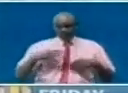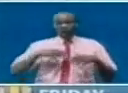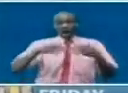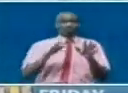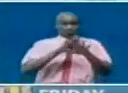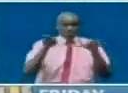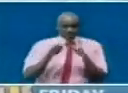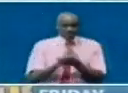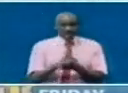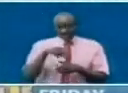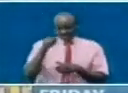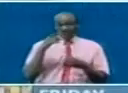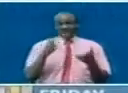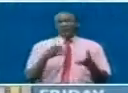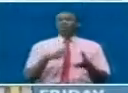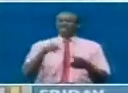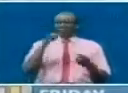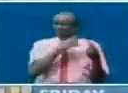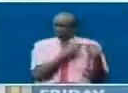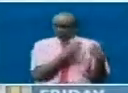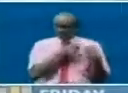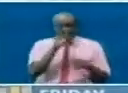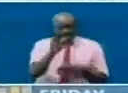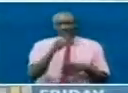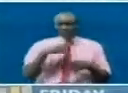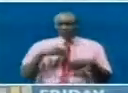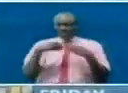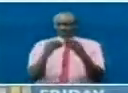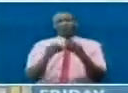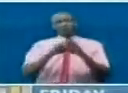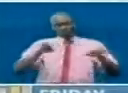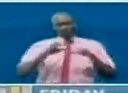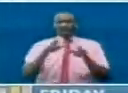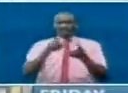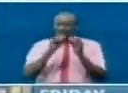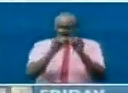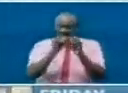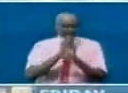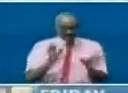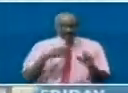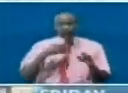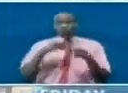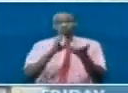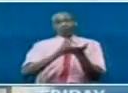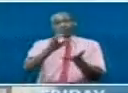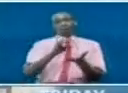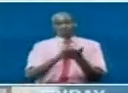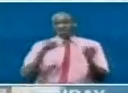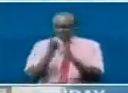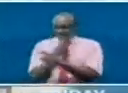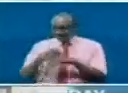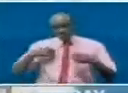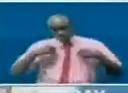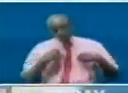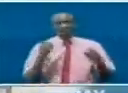swim. Ayushi has taken it upon herself not only to offer swimming lessons, but she also donates appropriate swimming gear